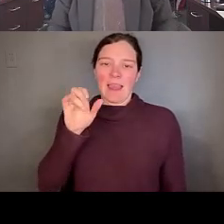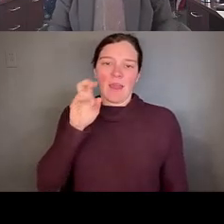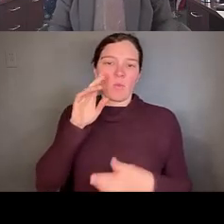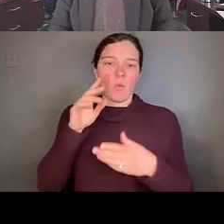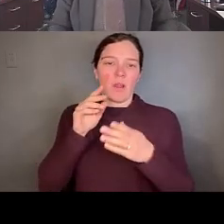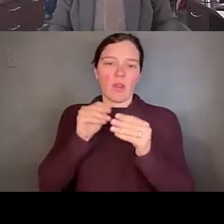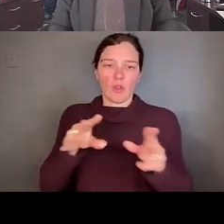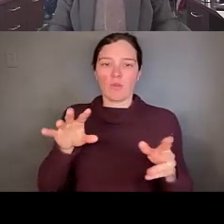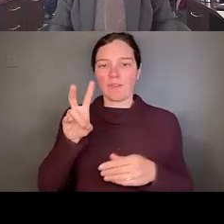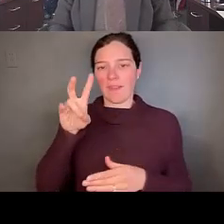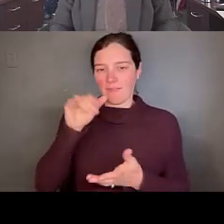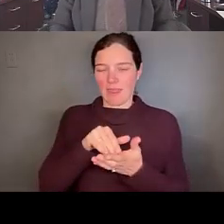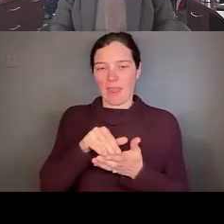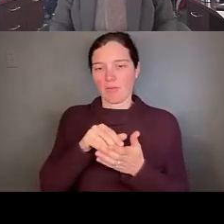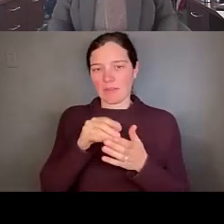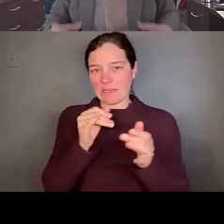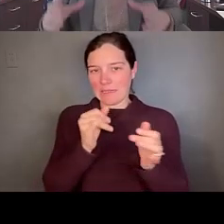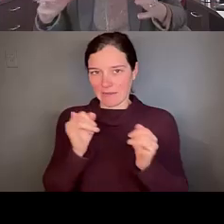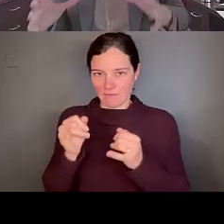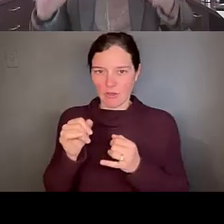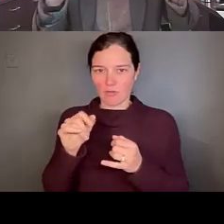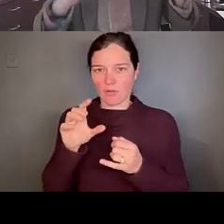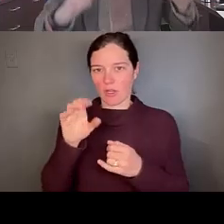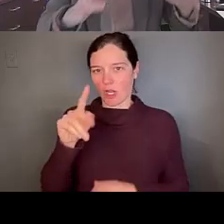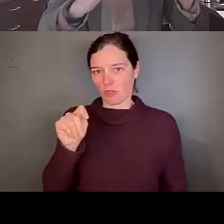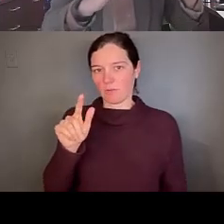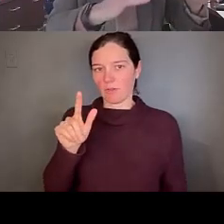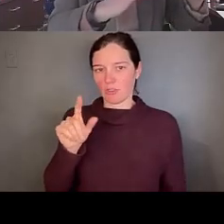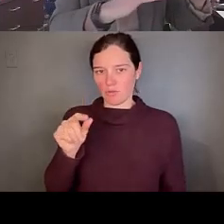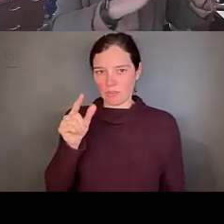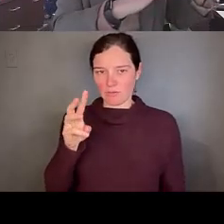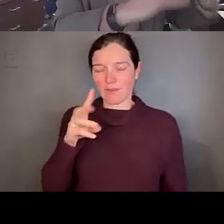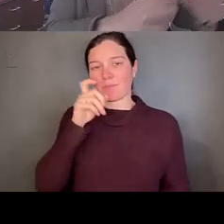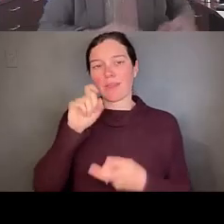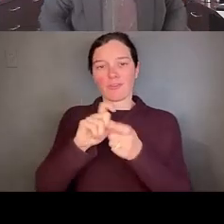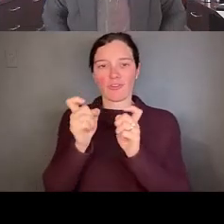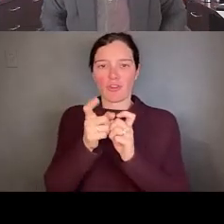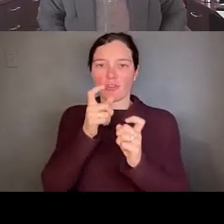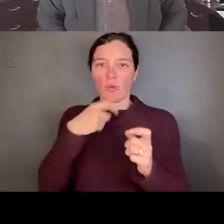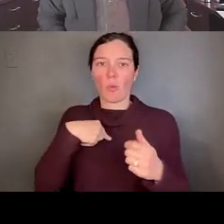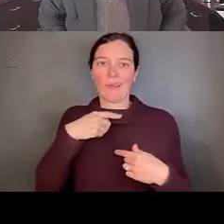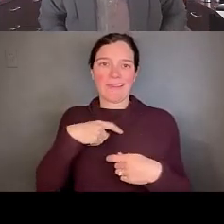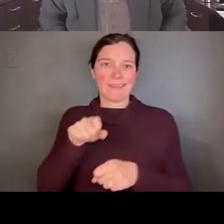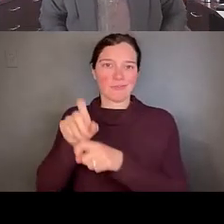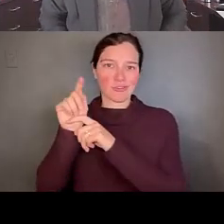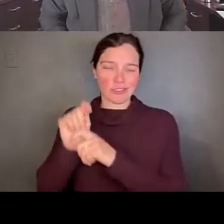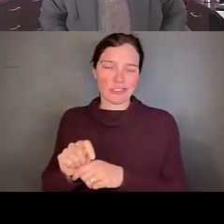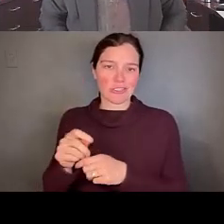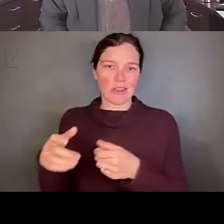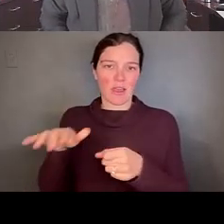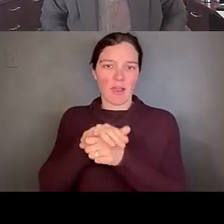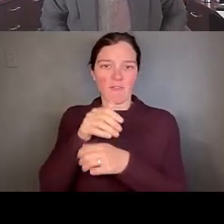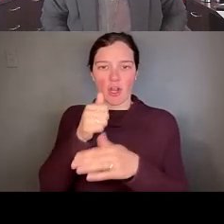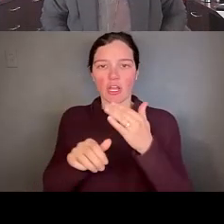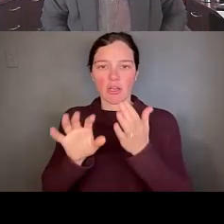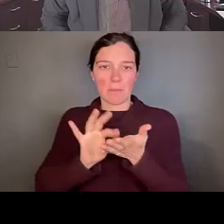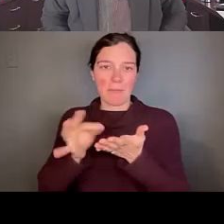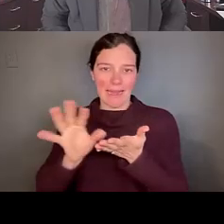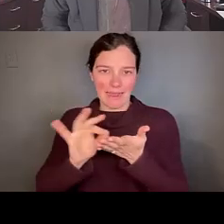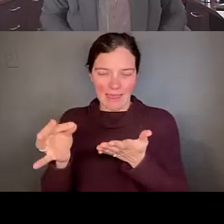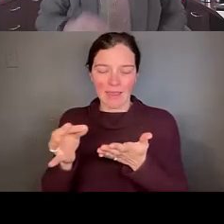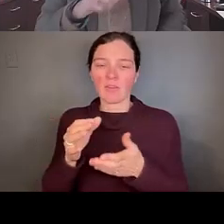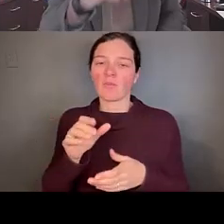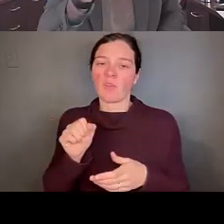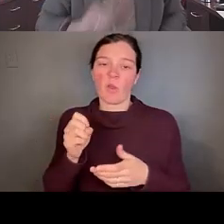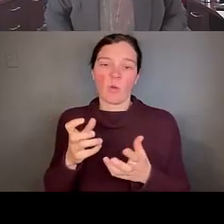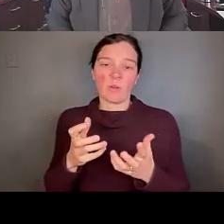7,000 individuals in October 2026 because of the change of who we can traditionally cover under Medicaid. So lots